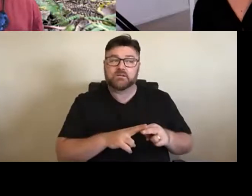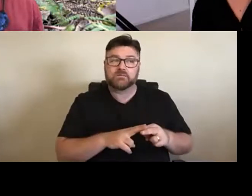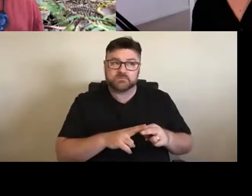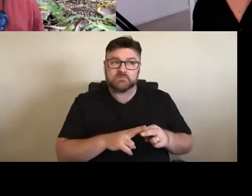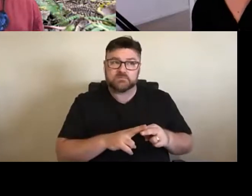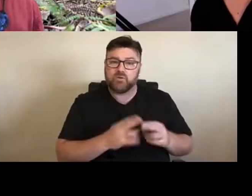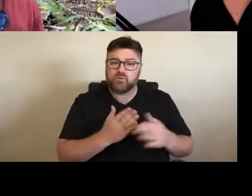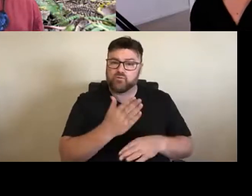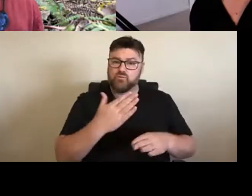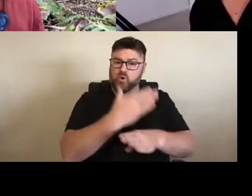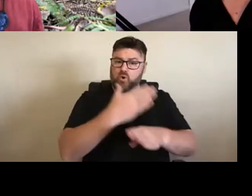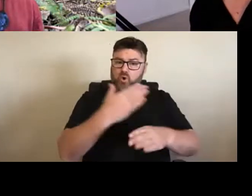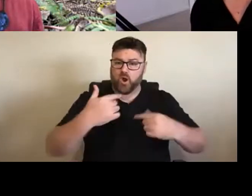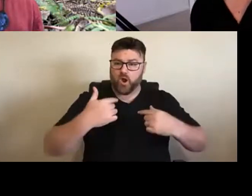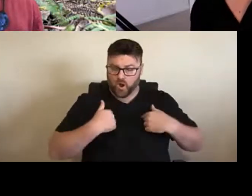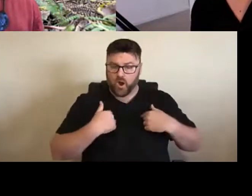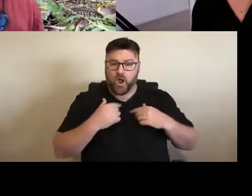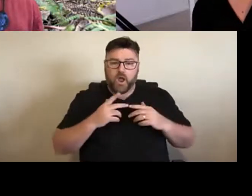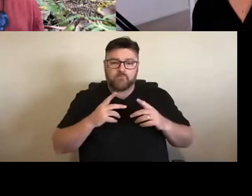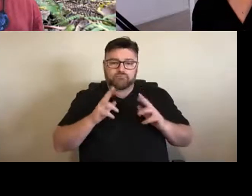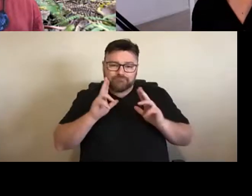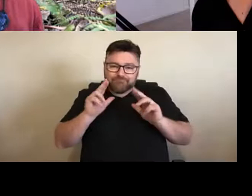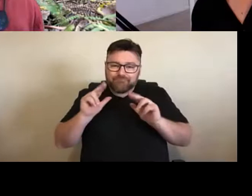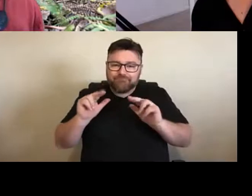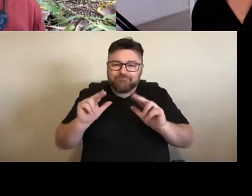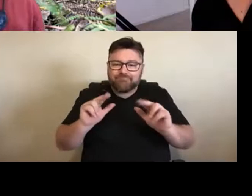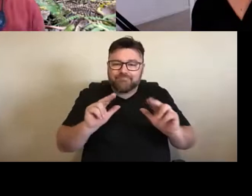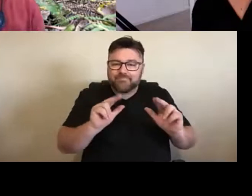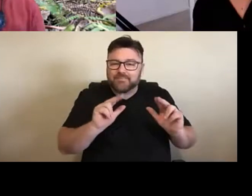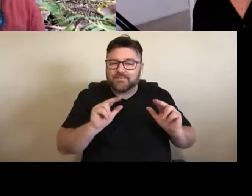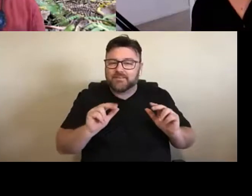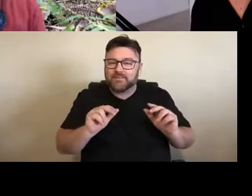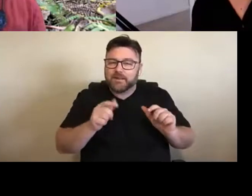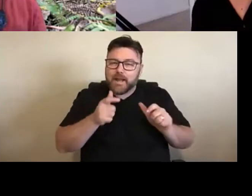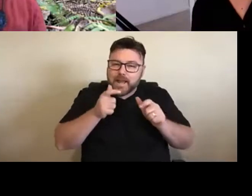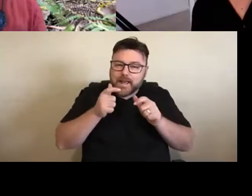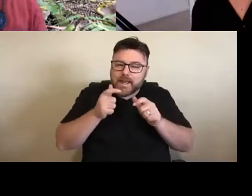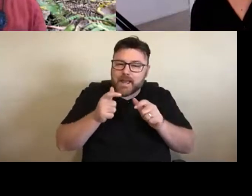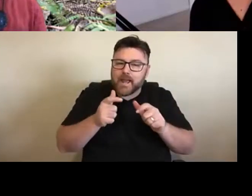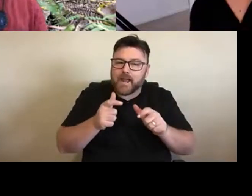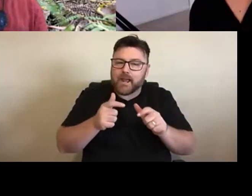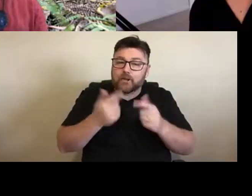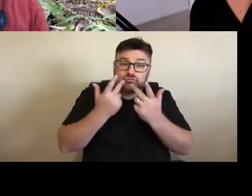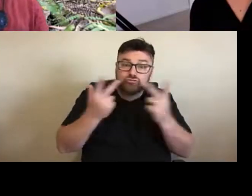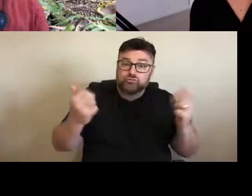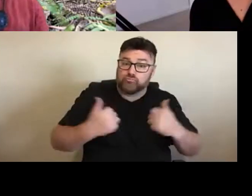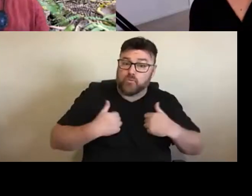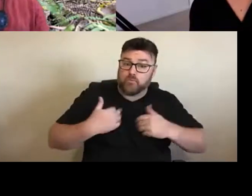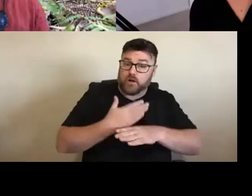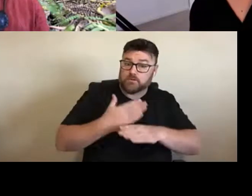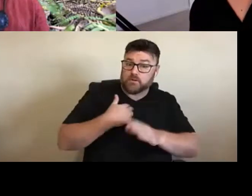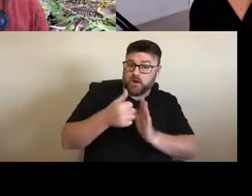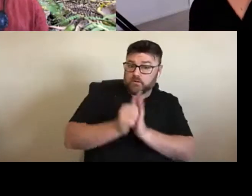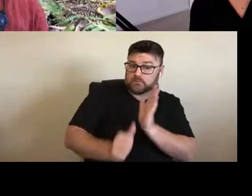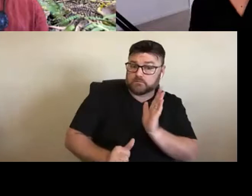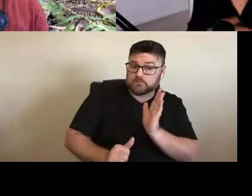of stewardship and care, and sharing my practice. You know, it's often thinking, I think many times, why am I doing